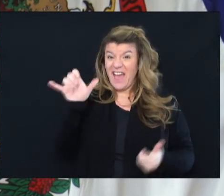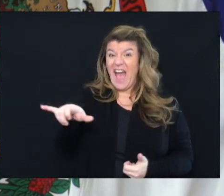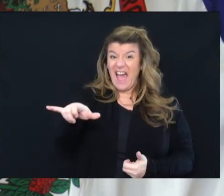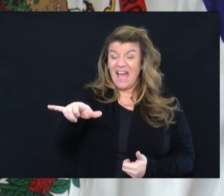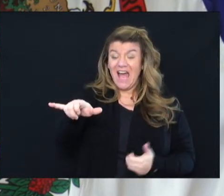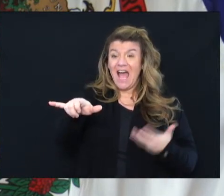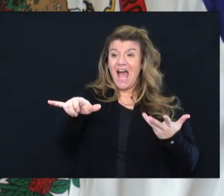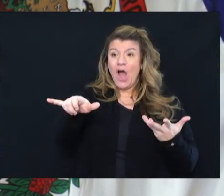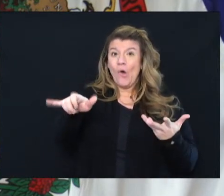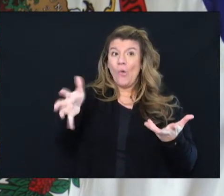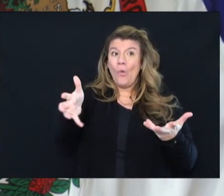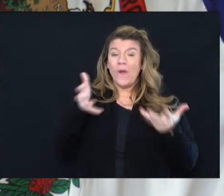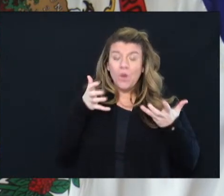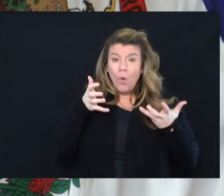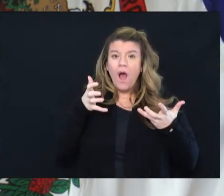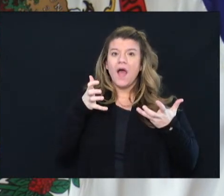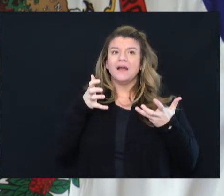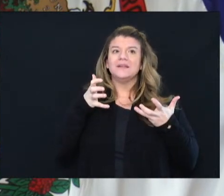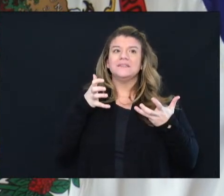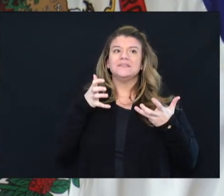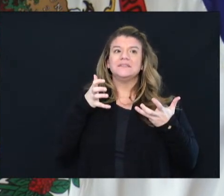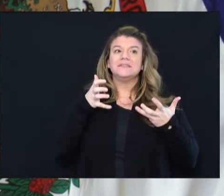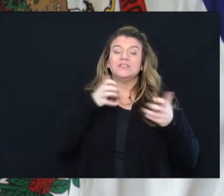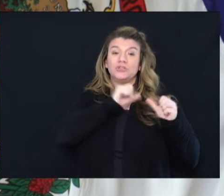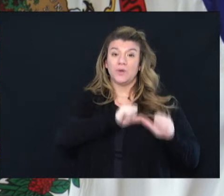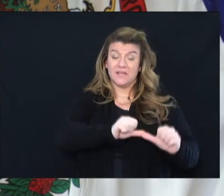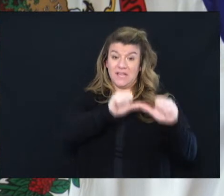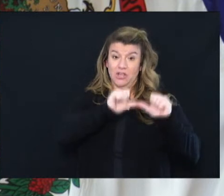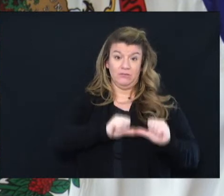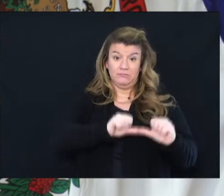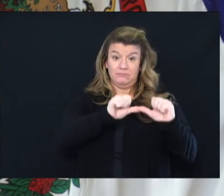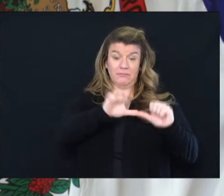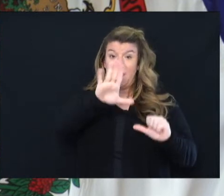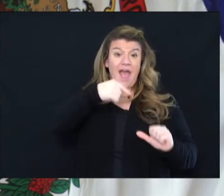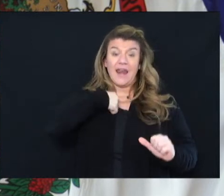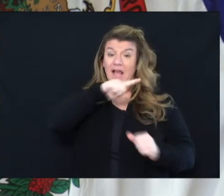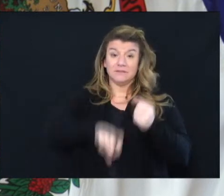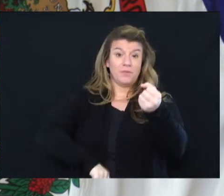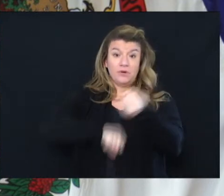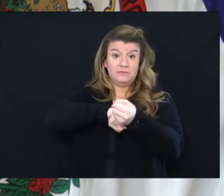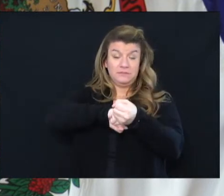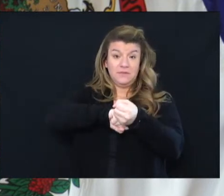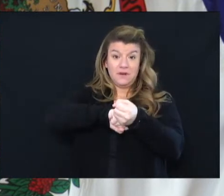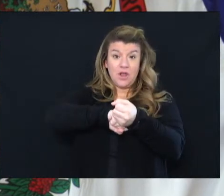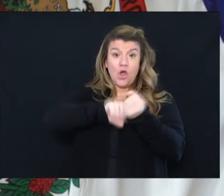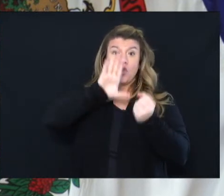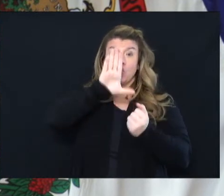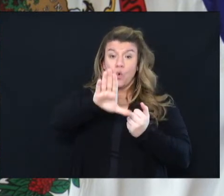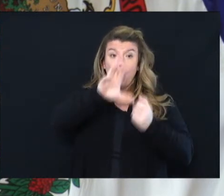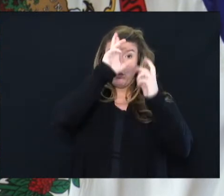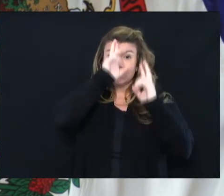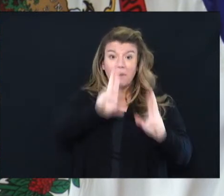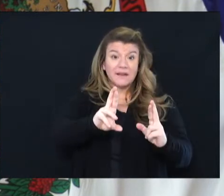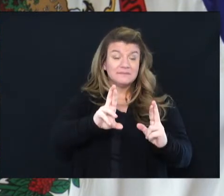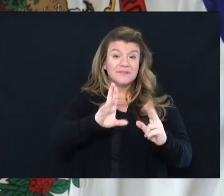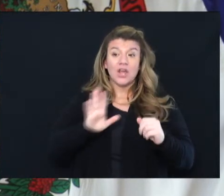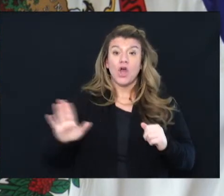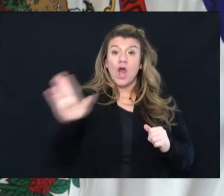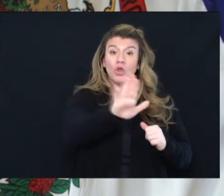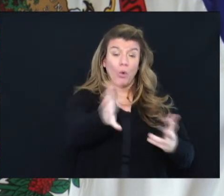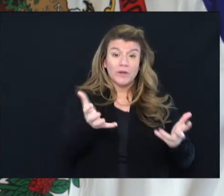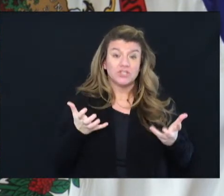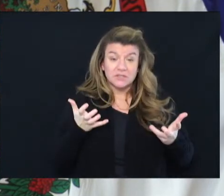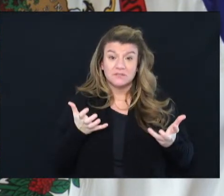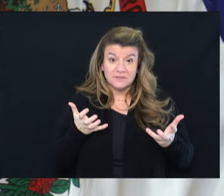we want to continue, and I am rock solid with being respectful of people and their wishes